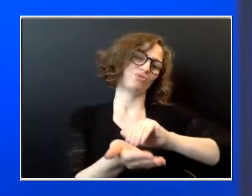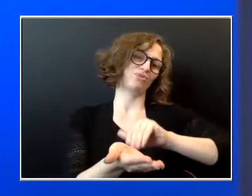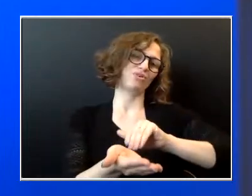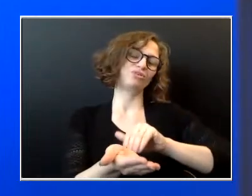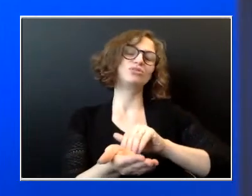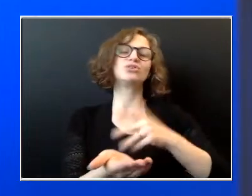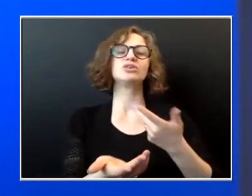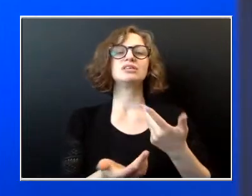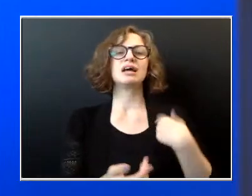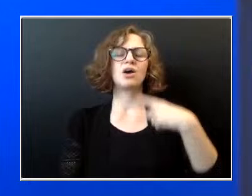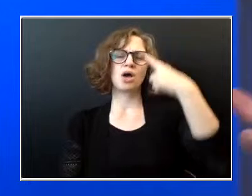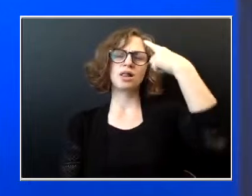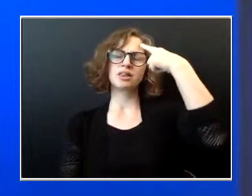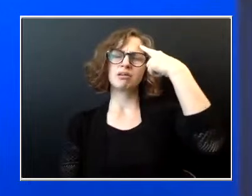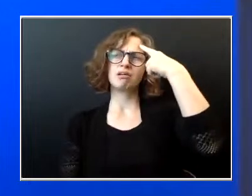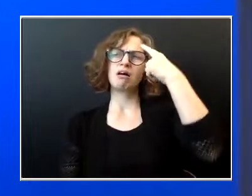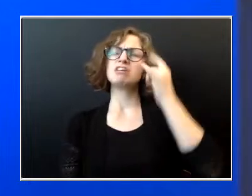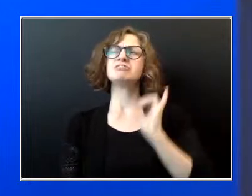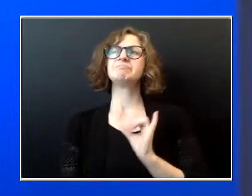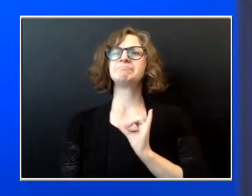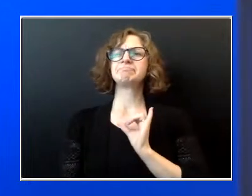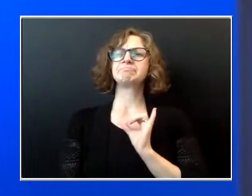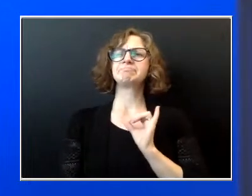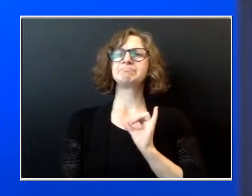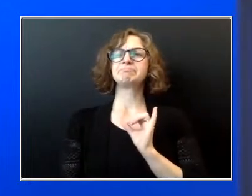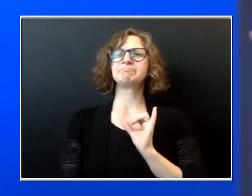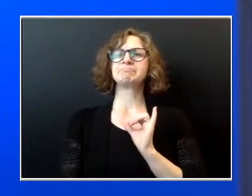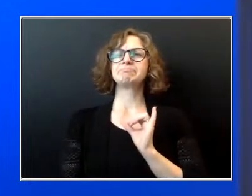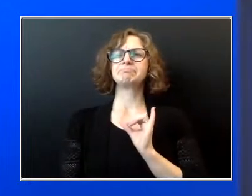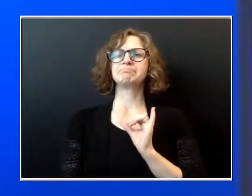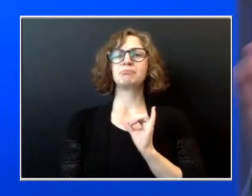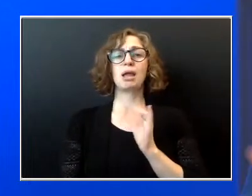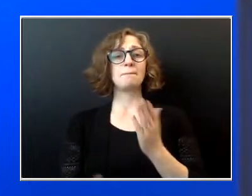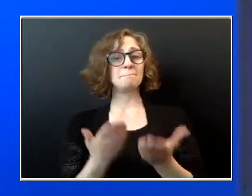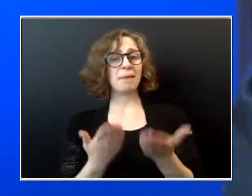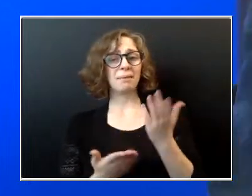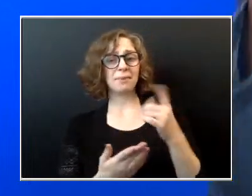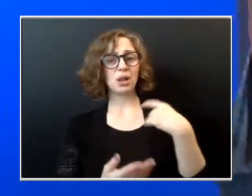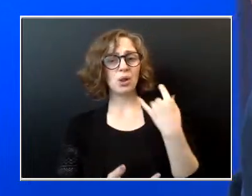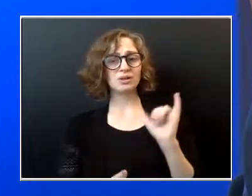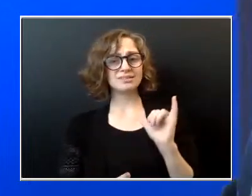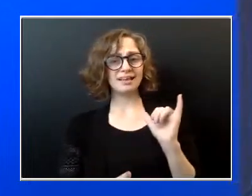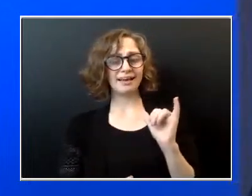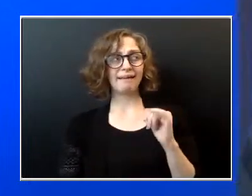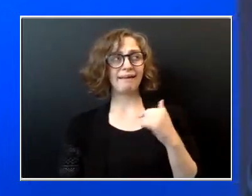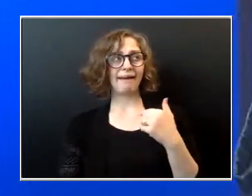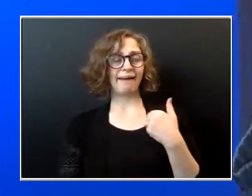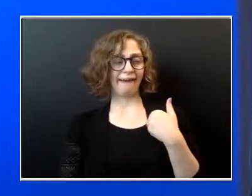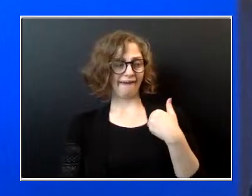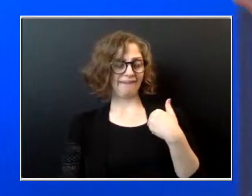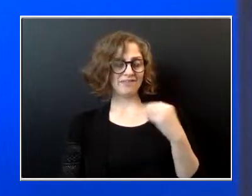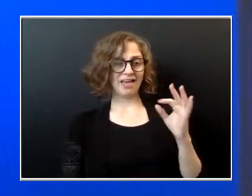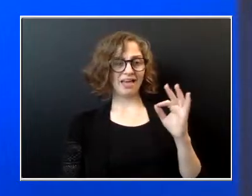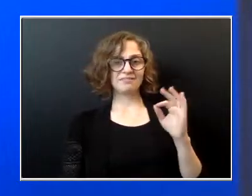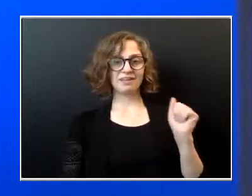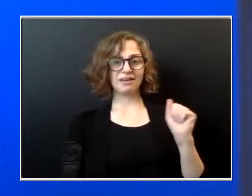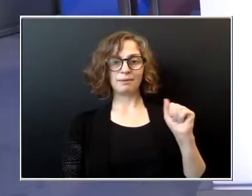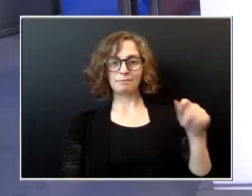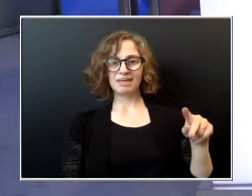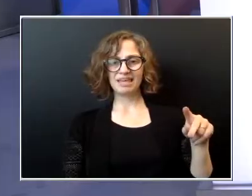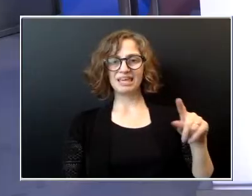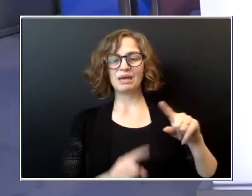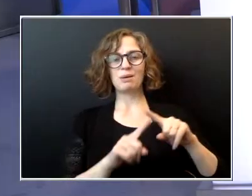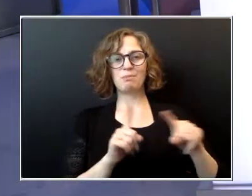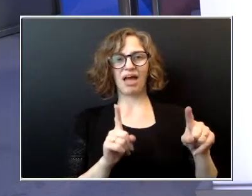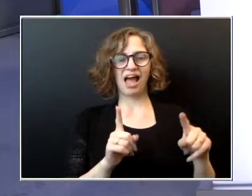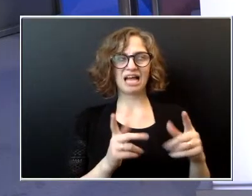well, maybe it looks like I have FAP, but somehow or another I've kind of emerged. Yeah, I didn't get the polyps, which